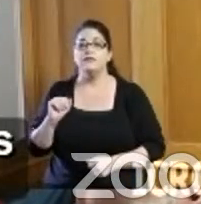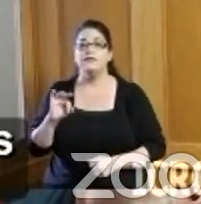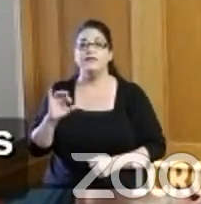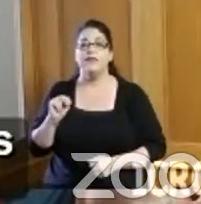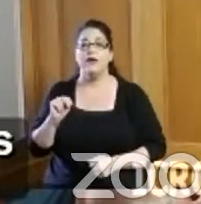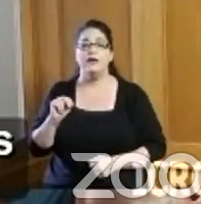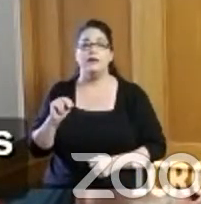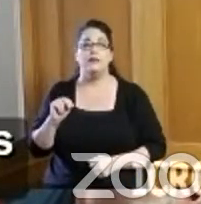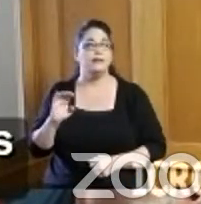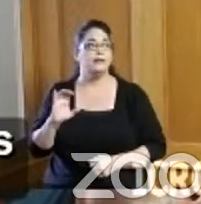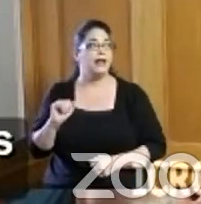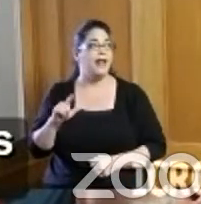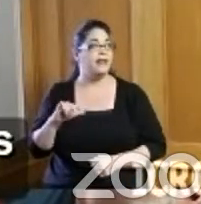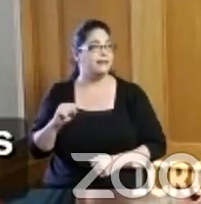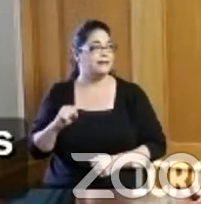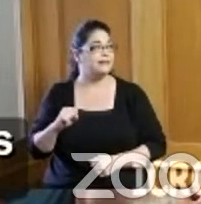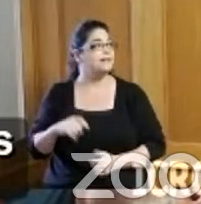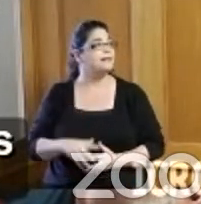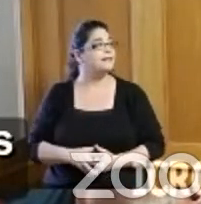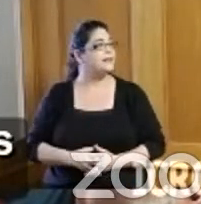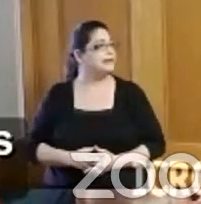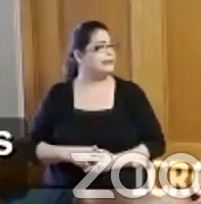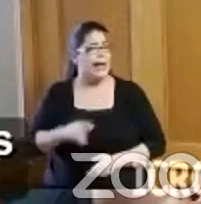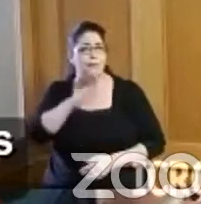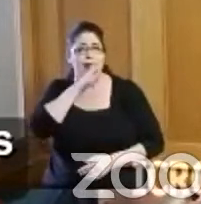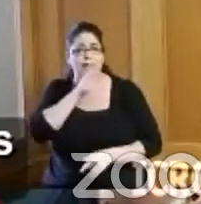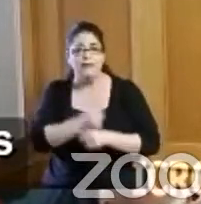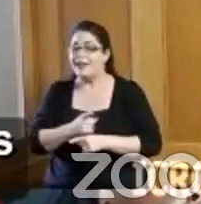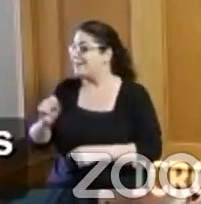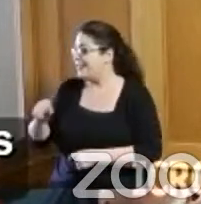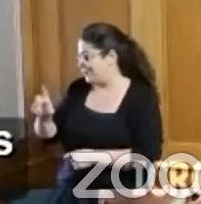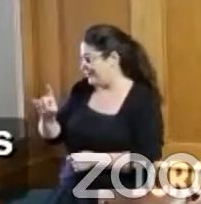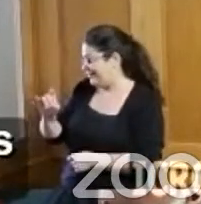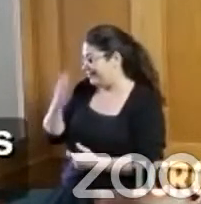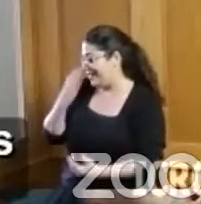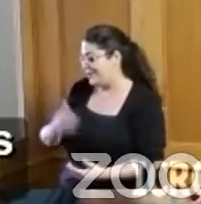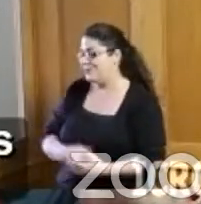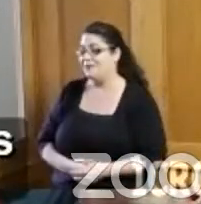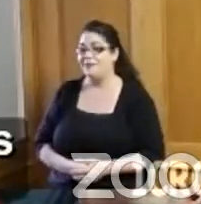Callis. Did I pronounce that right? Okay.